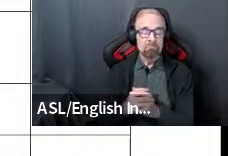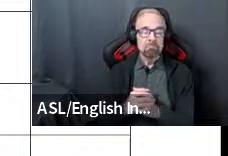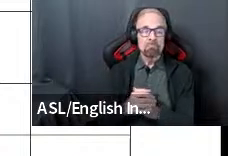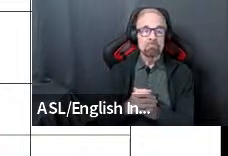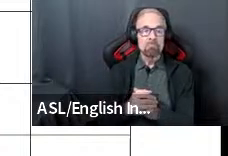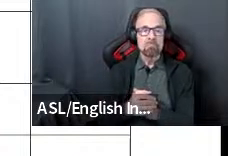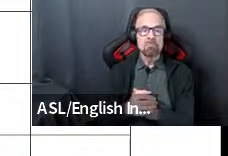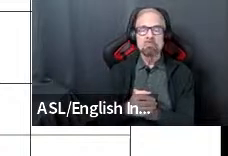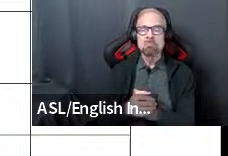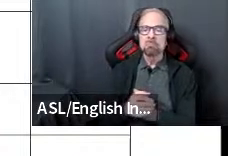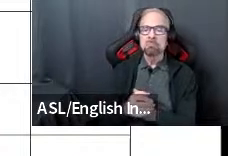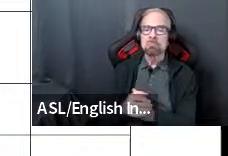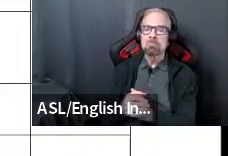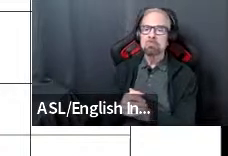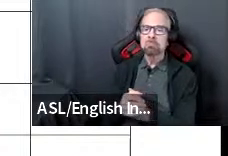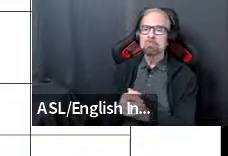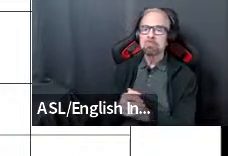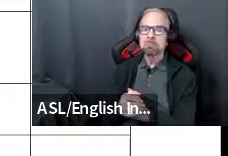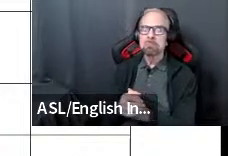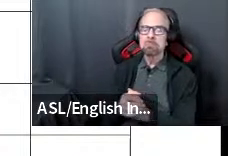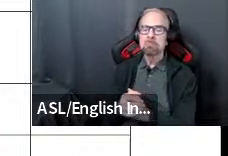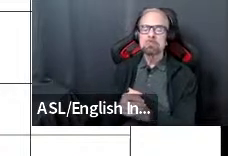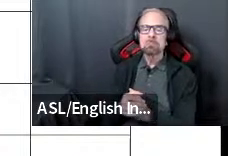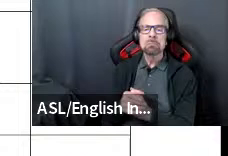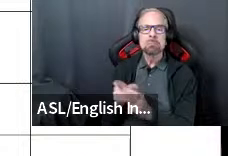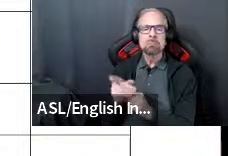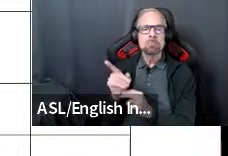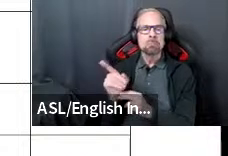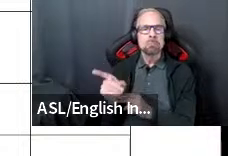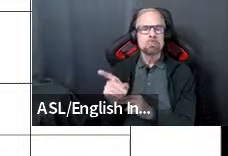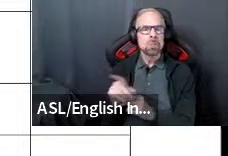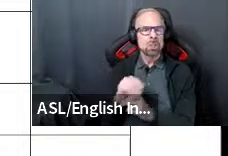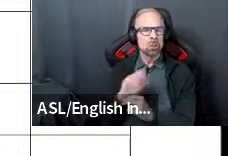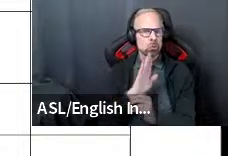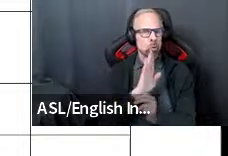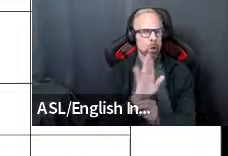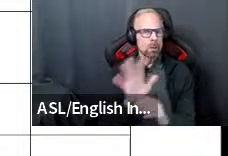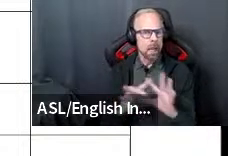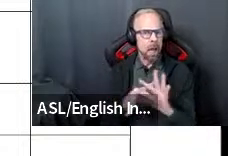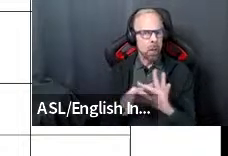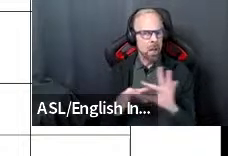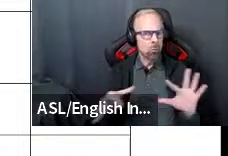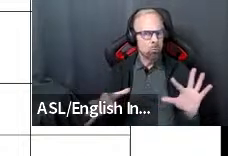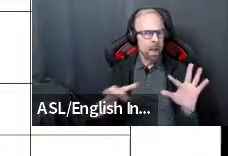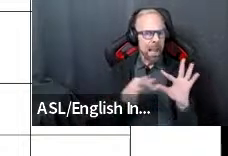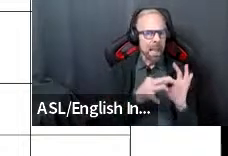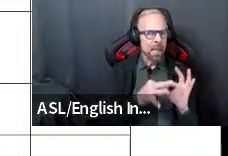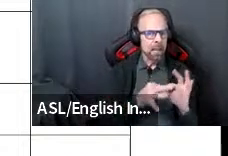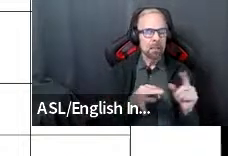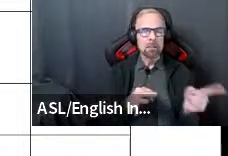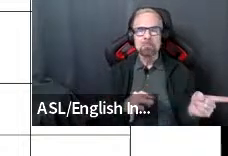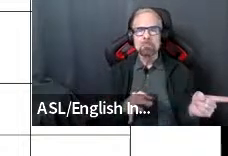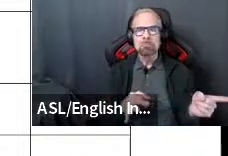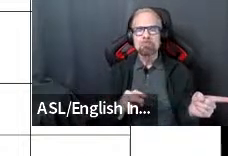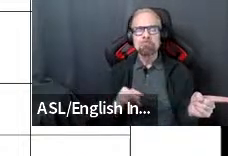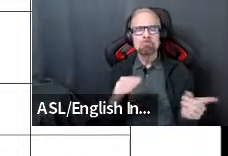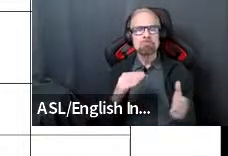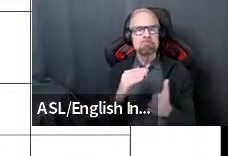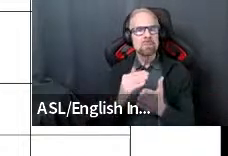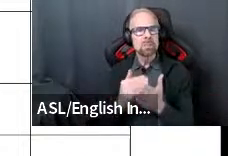Okay, I'm not sure, is your comment related? Yes. Go ahead. So similarly on